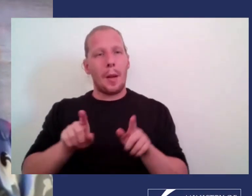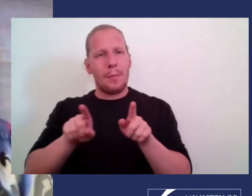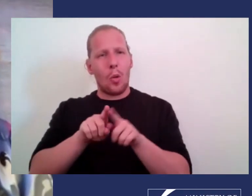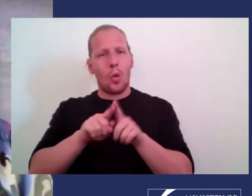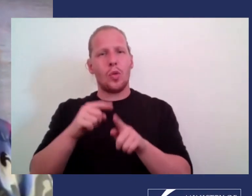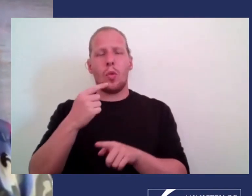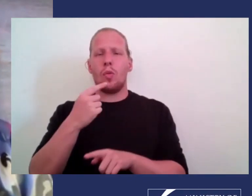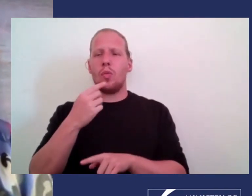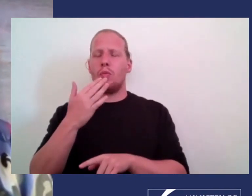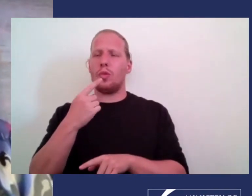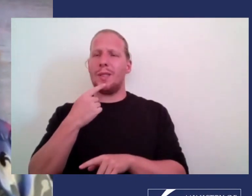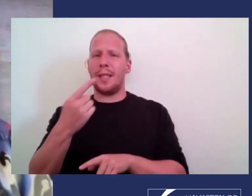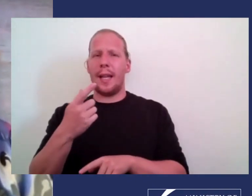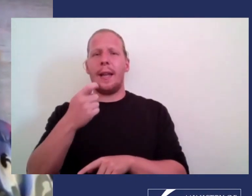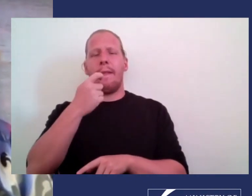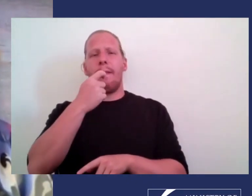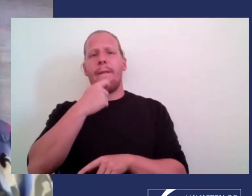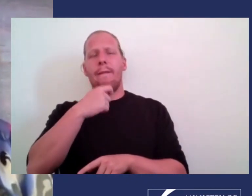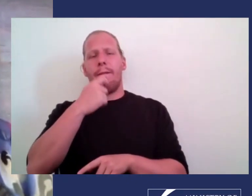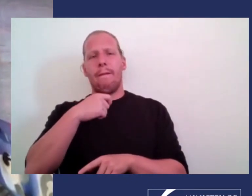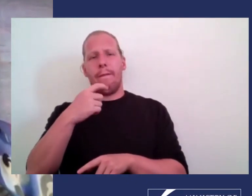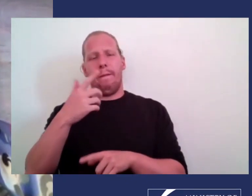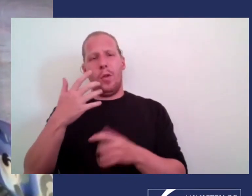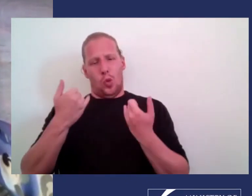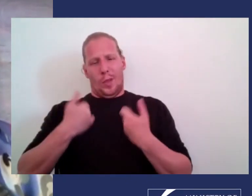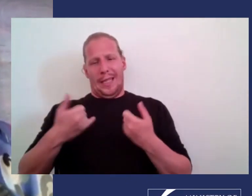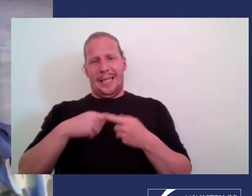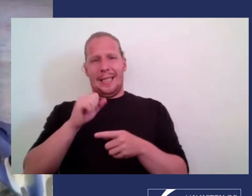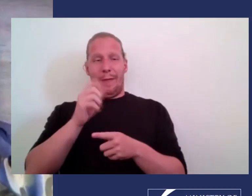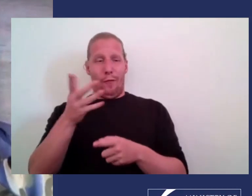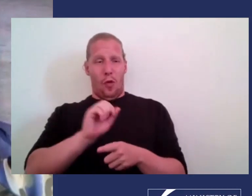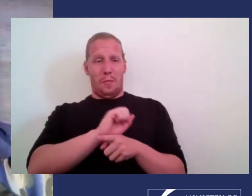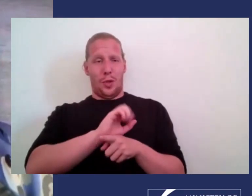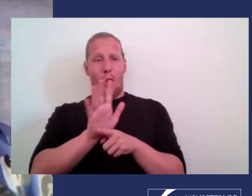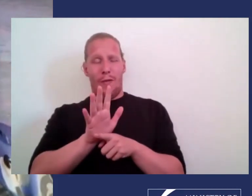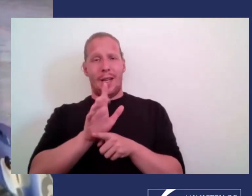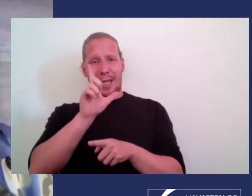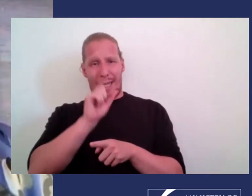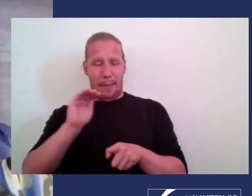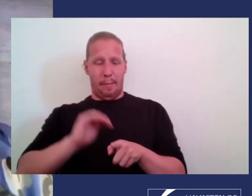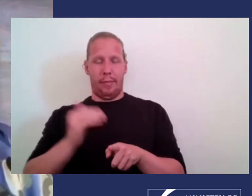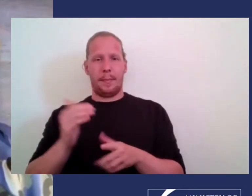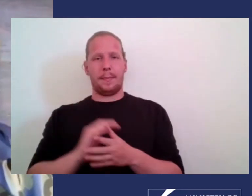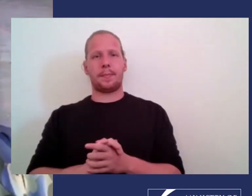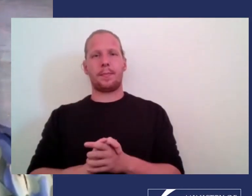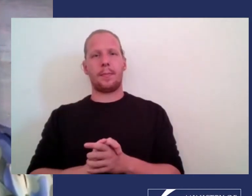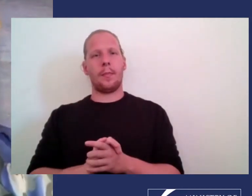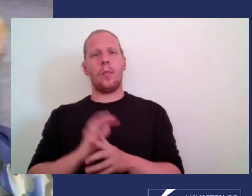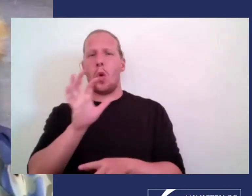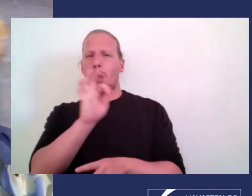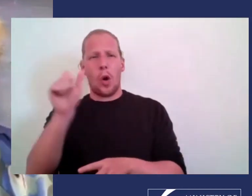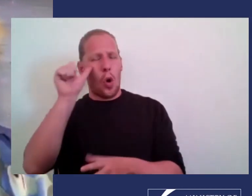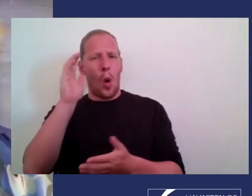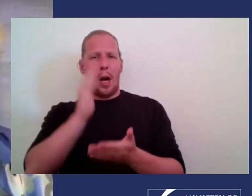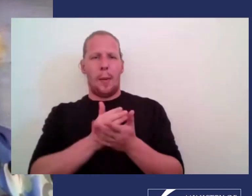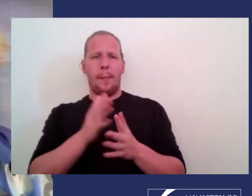of other illnesses that COVID causes, and we don't really know the levels of post-traumatic stress disorder that our